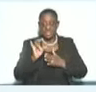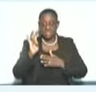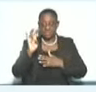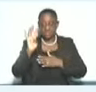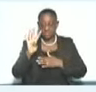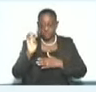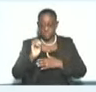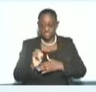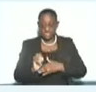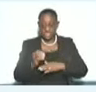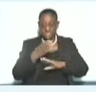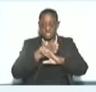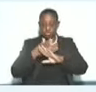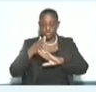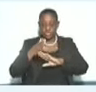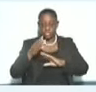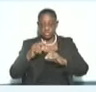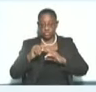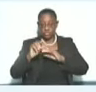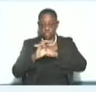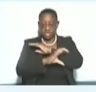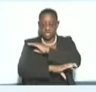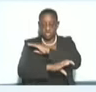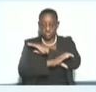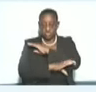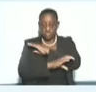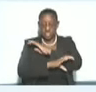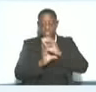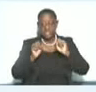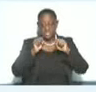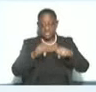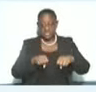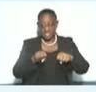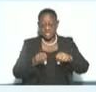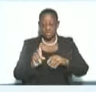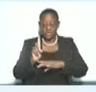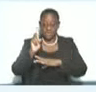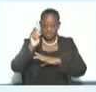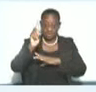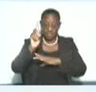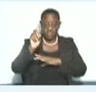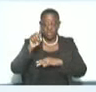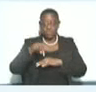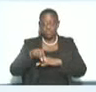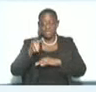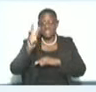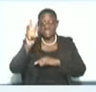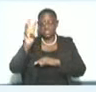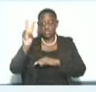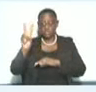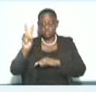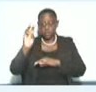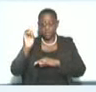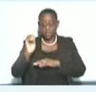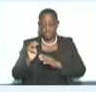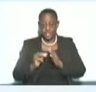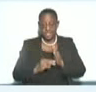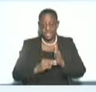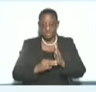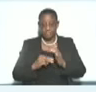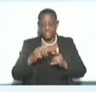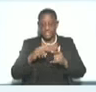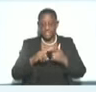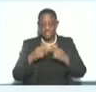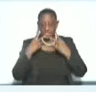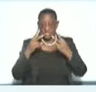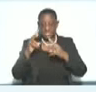0.74% increase in visitors to the country. Sea passengers rose to 0.62 million and air traffic improved to 0.13 million, representing